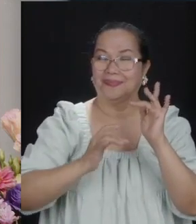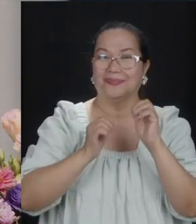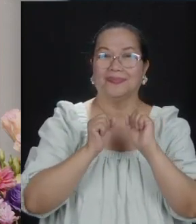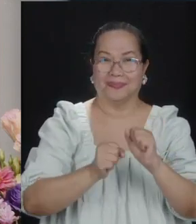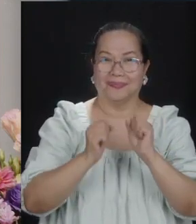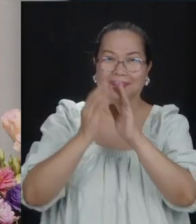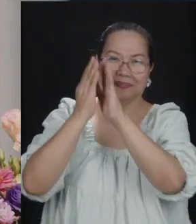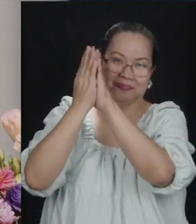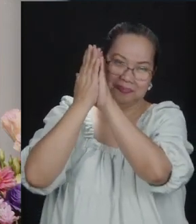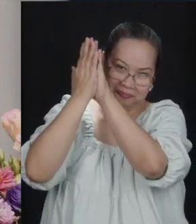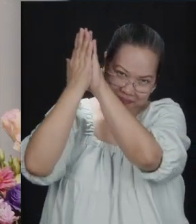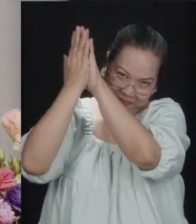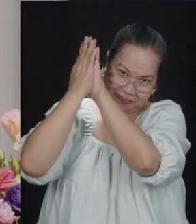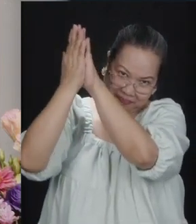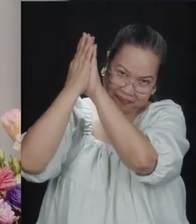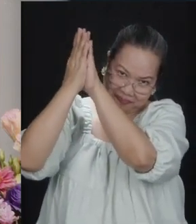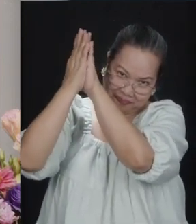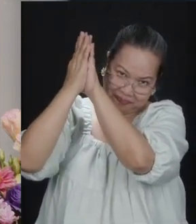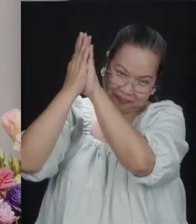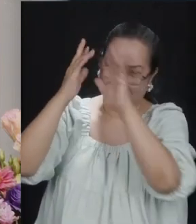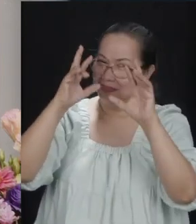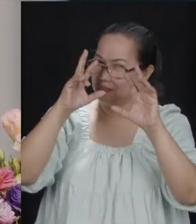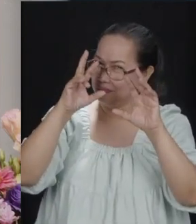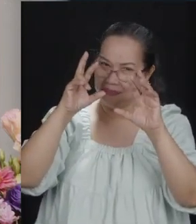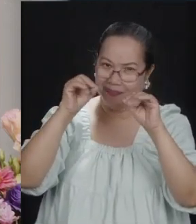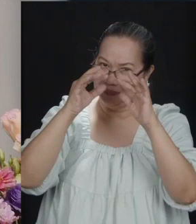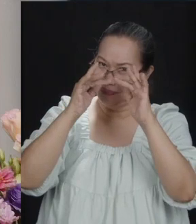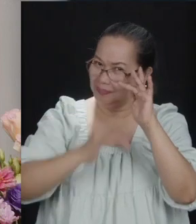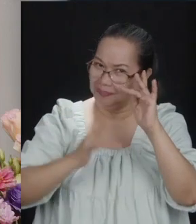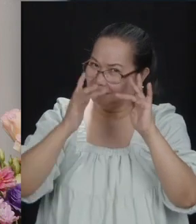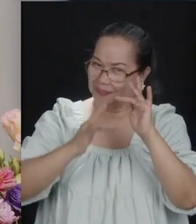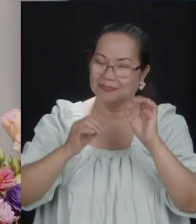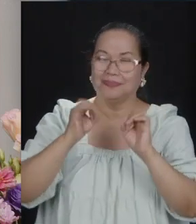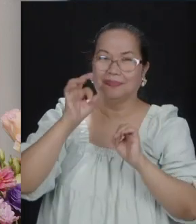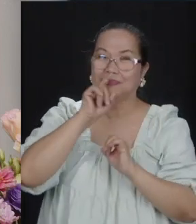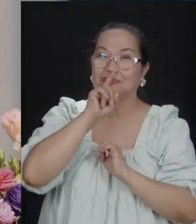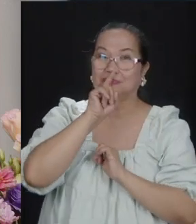with God with no issues if we truly seek